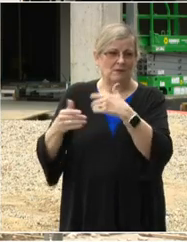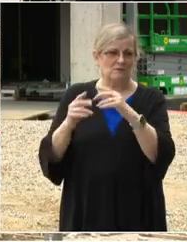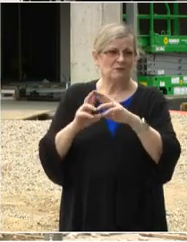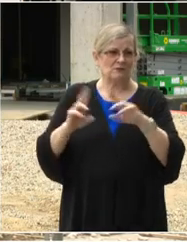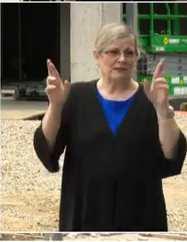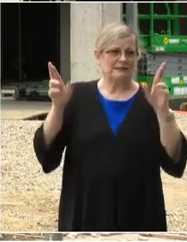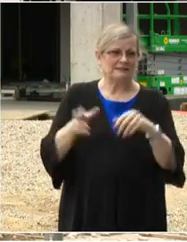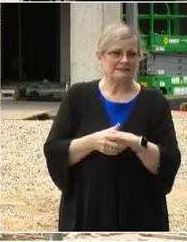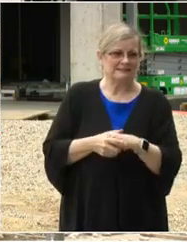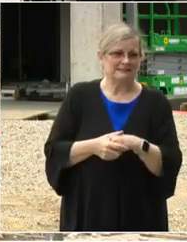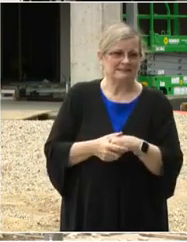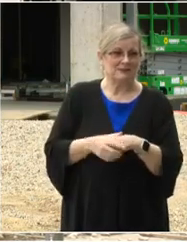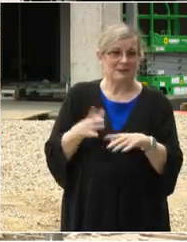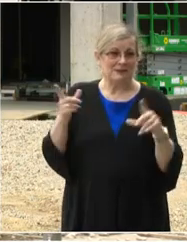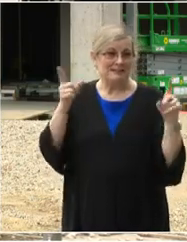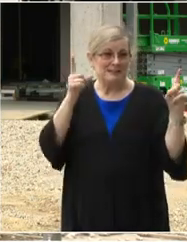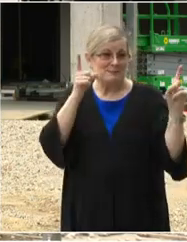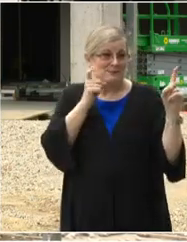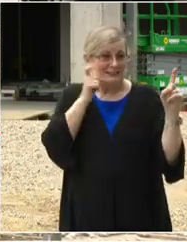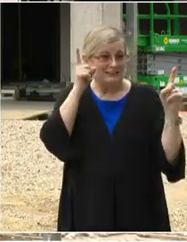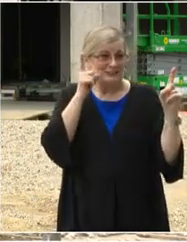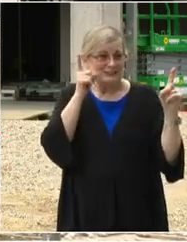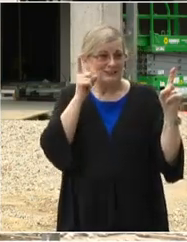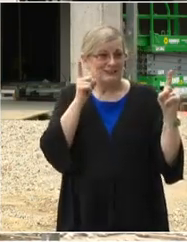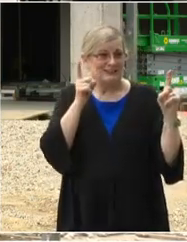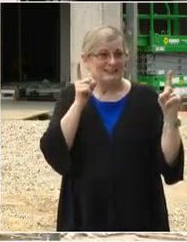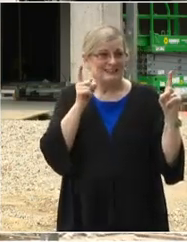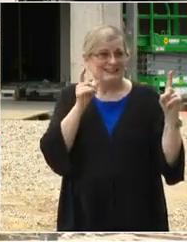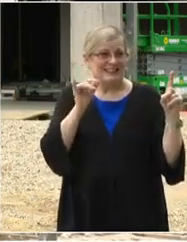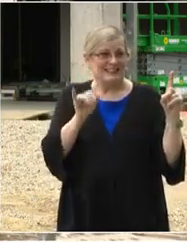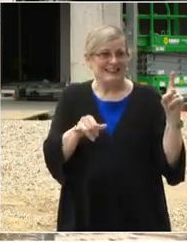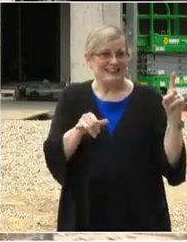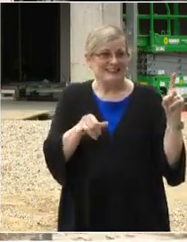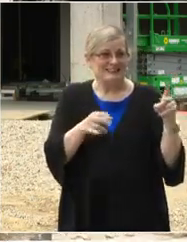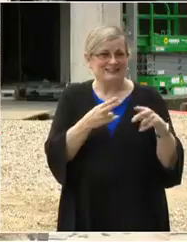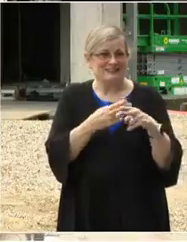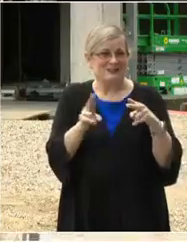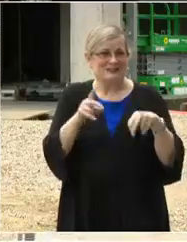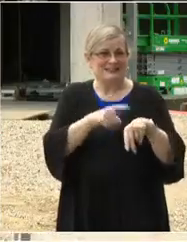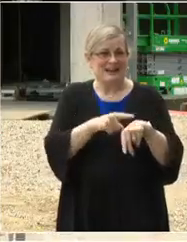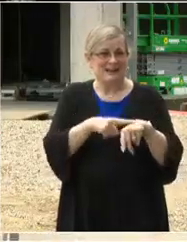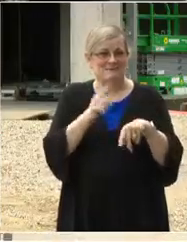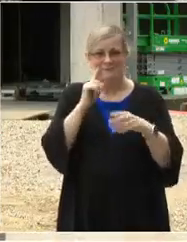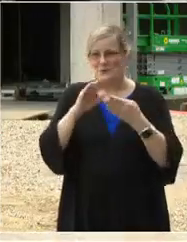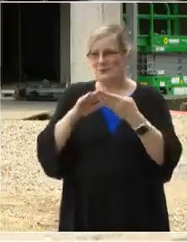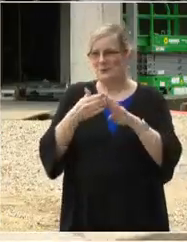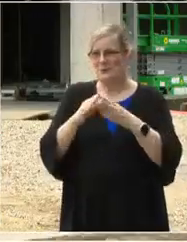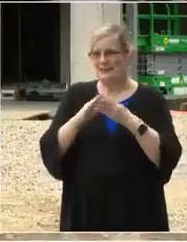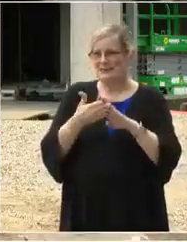All right, we're going to take a picture, and I'll stick around if the community has any questions for me.